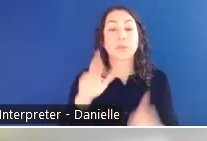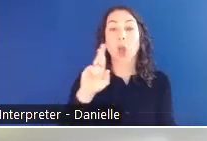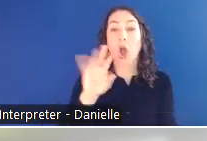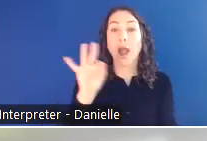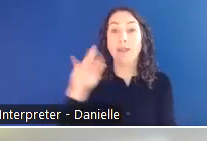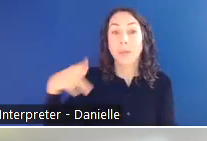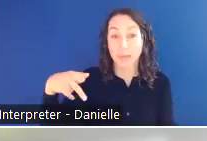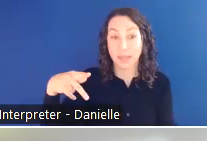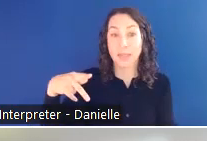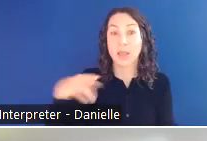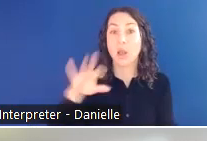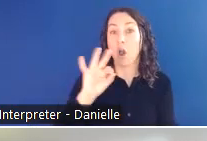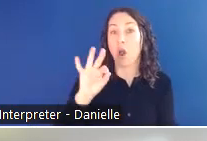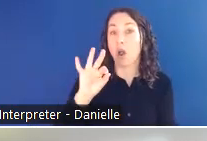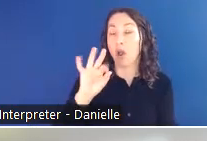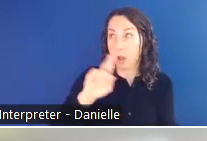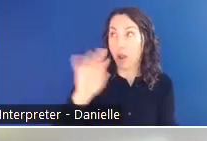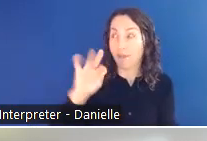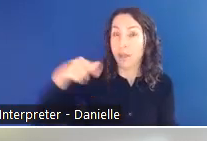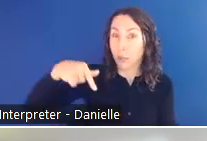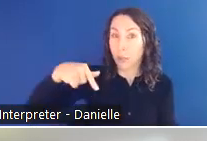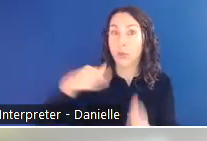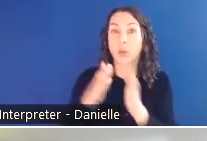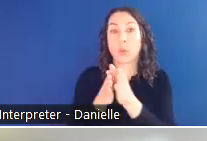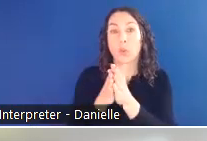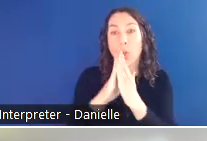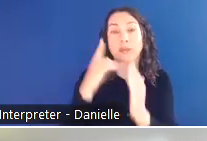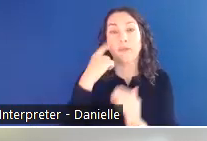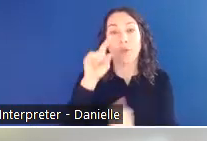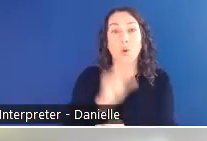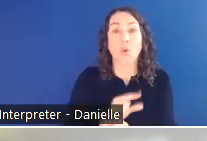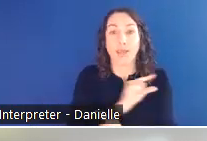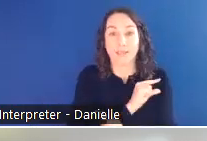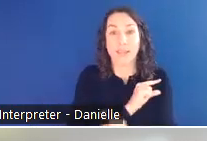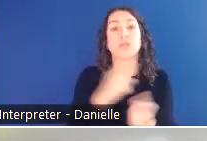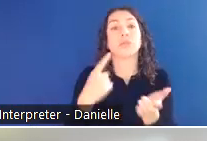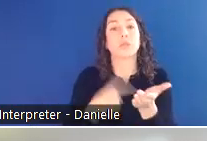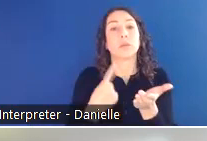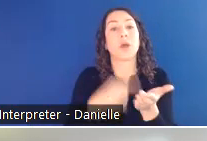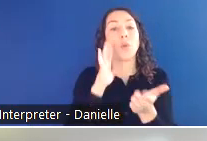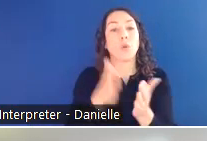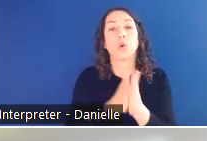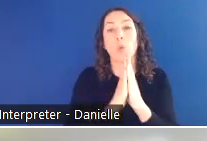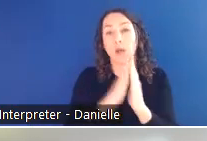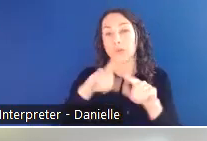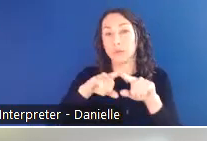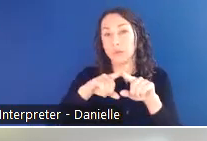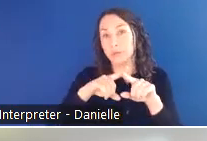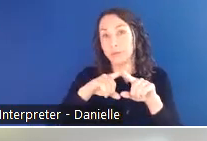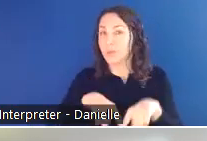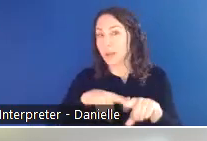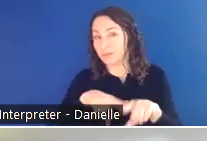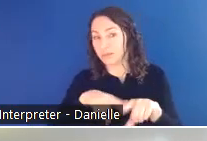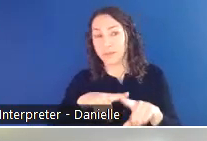qualifications, RFQs, may be published as needed throughout the year as well. If you're interested in